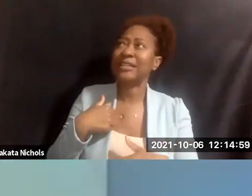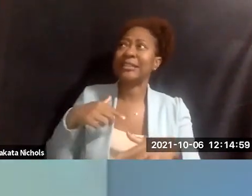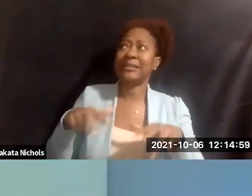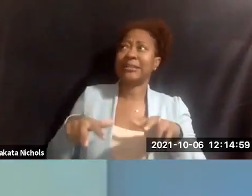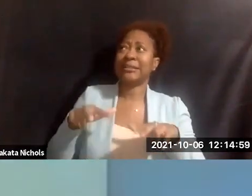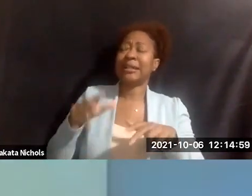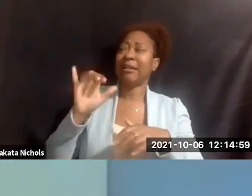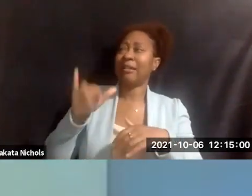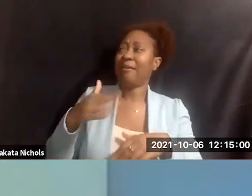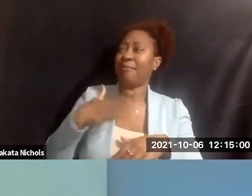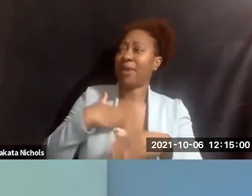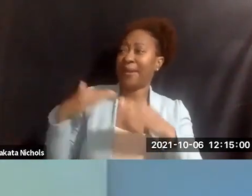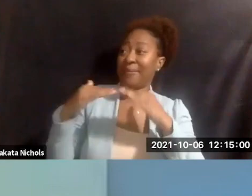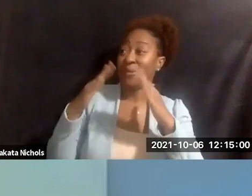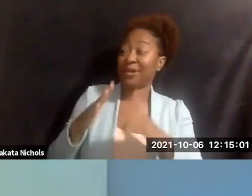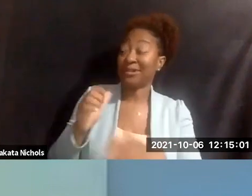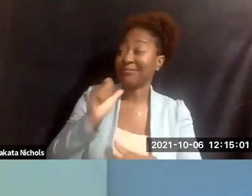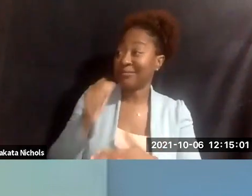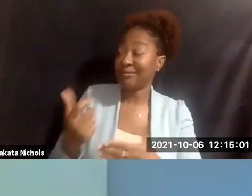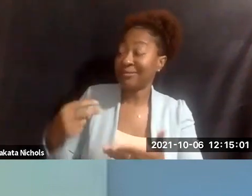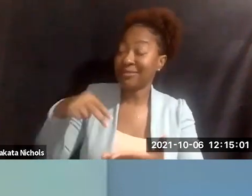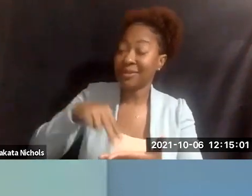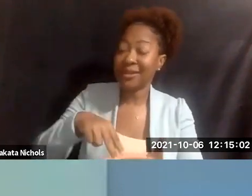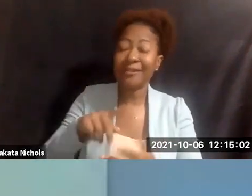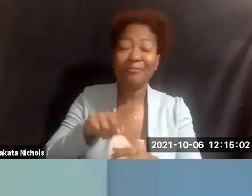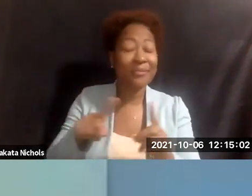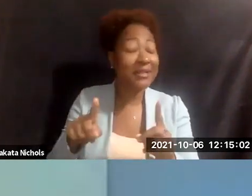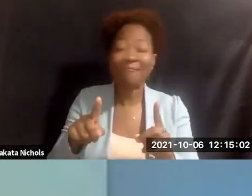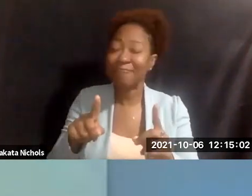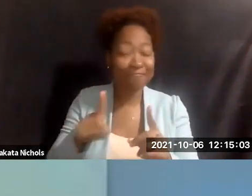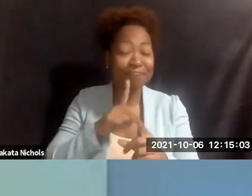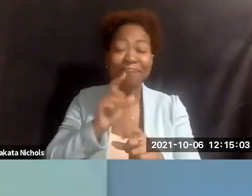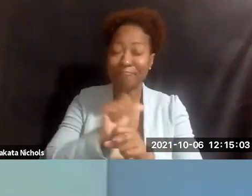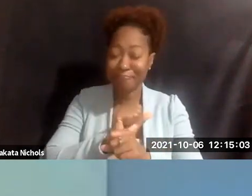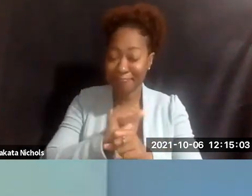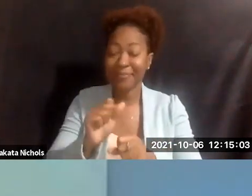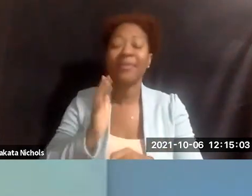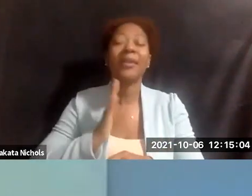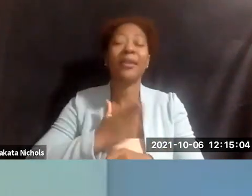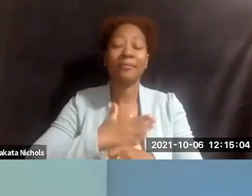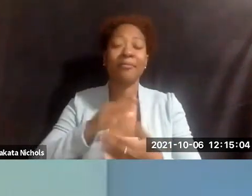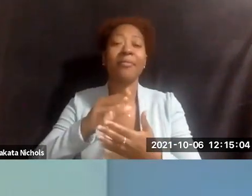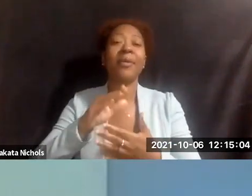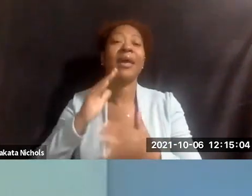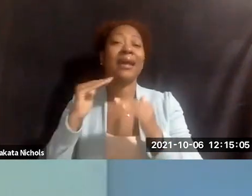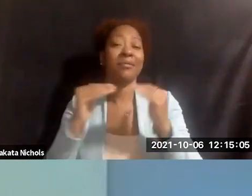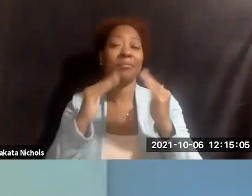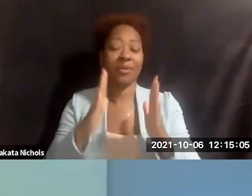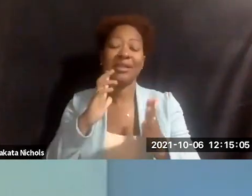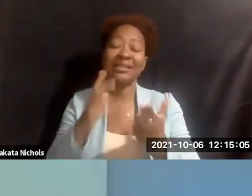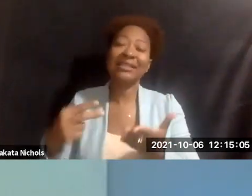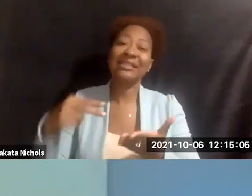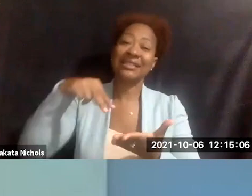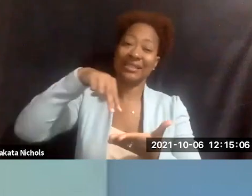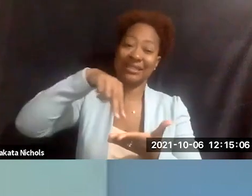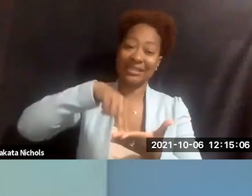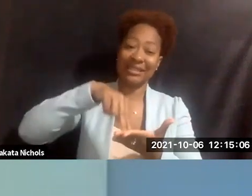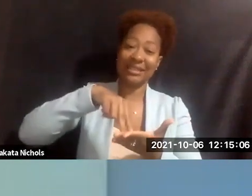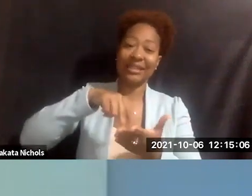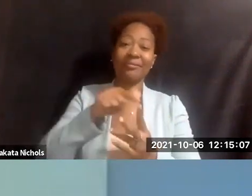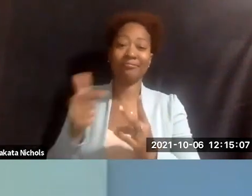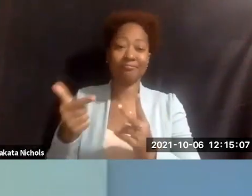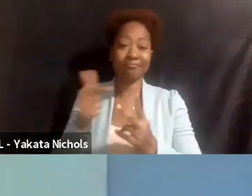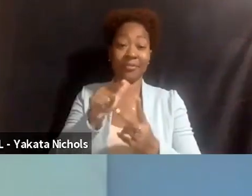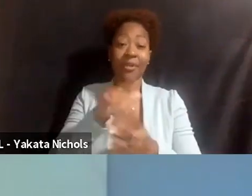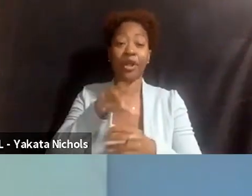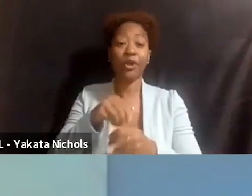not the case. Many of my classmates alternated sitting and standing throughout class, including Natalie, who is here with us today.